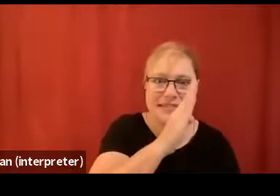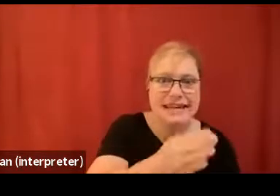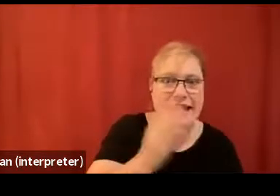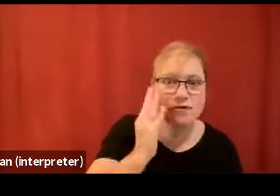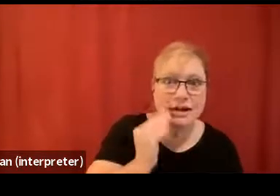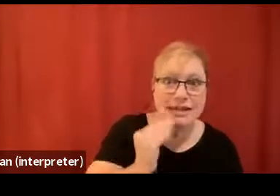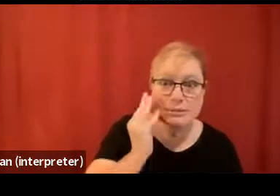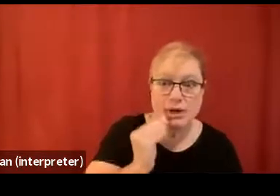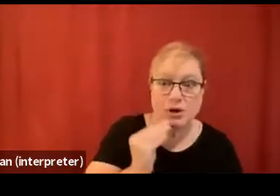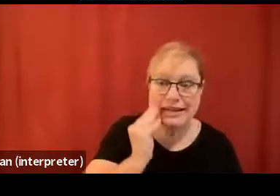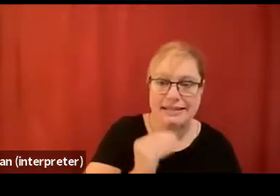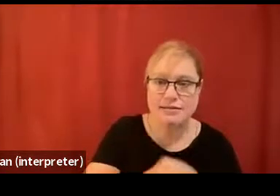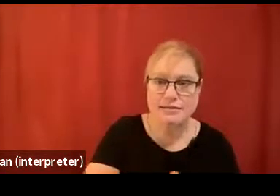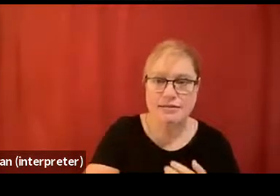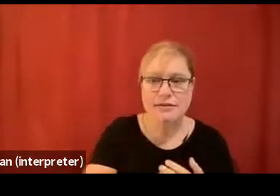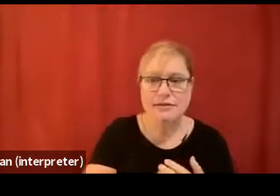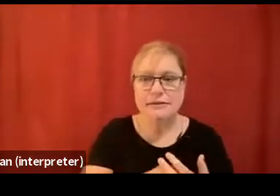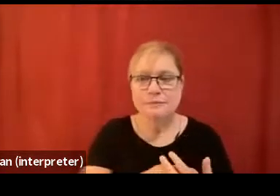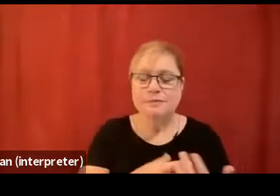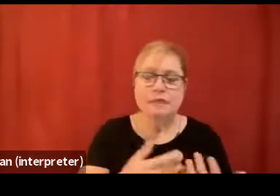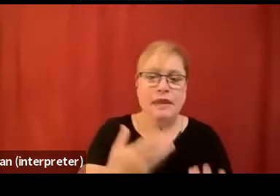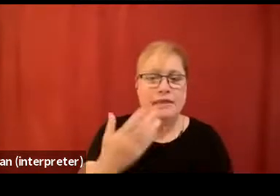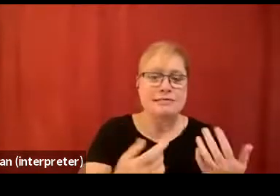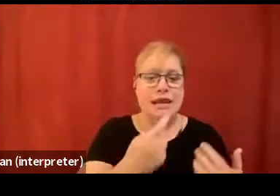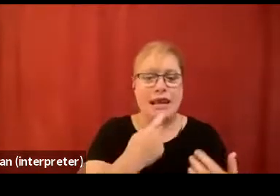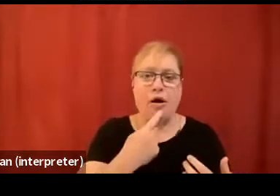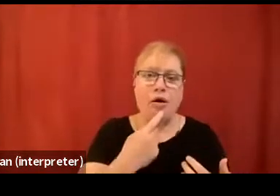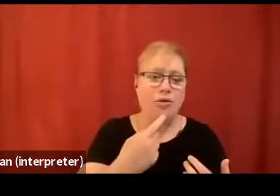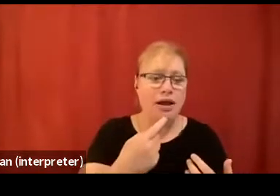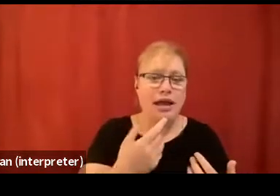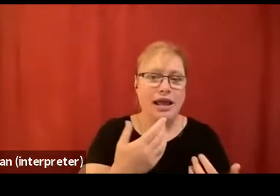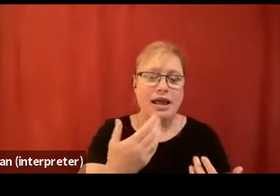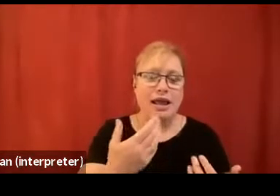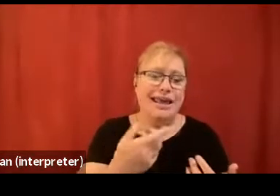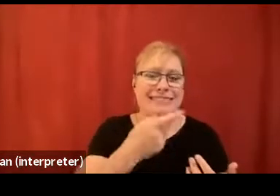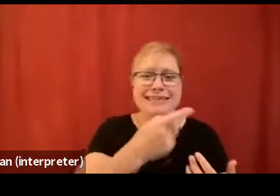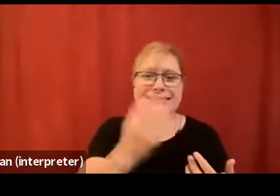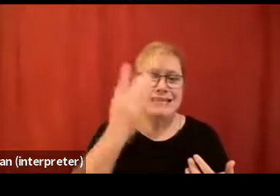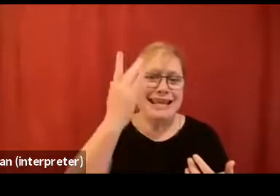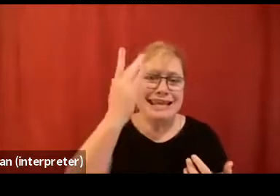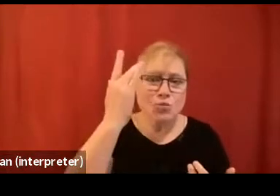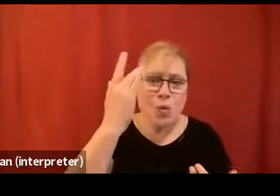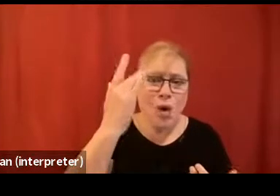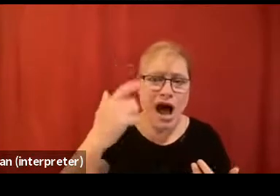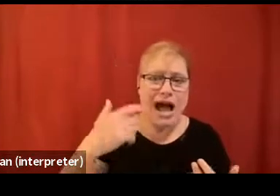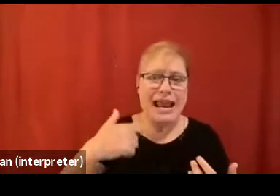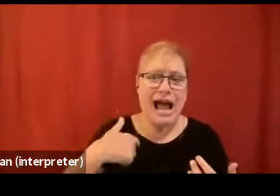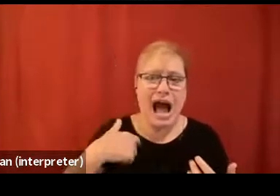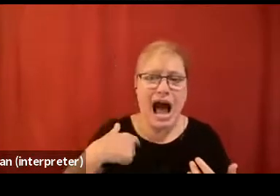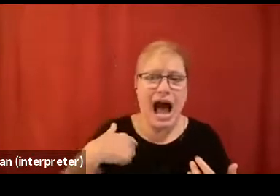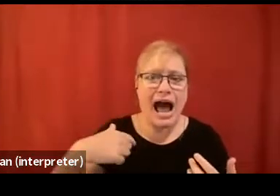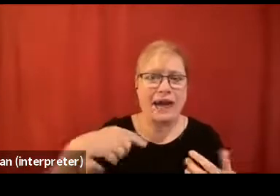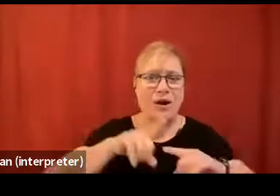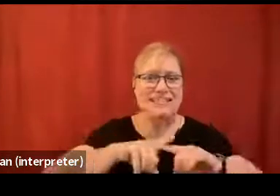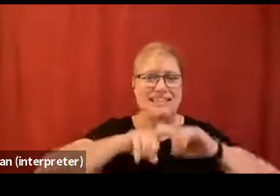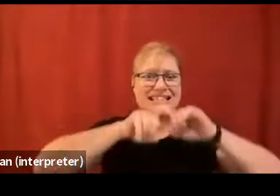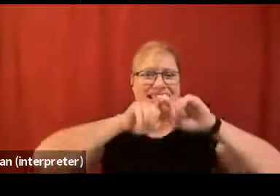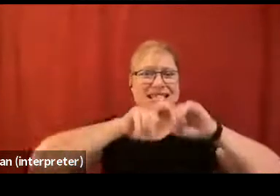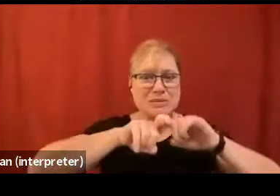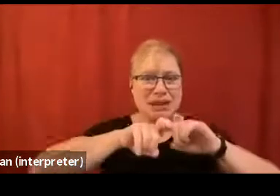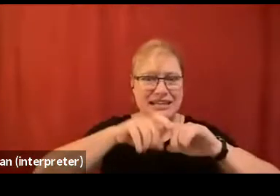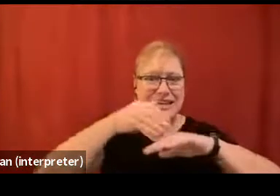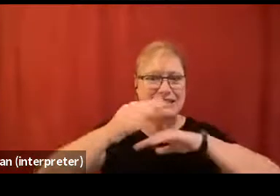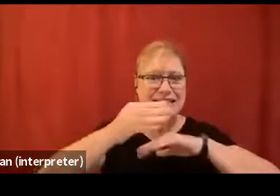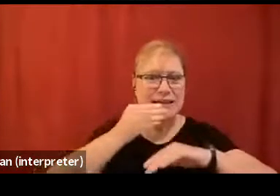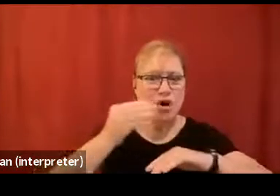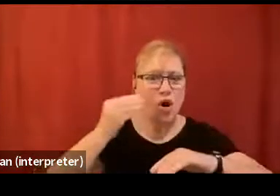probably, suspended from wearing my African headdress and just expressing my culture and my heritage. And really